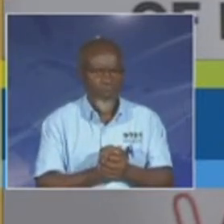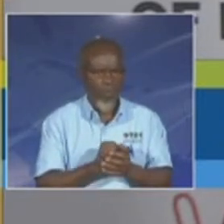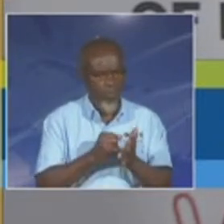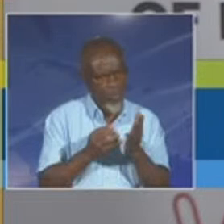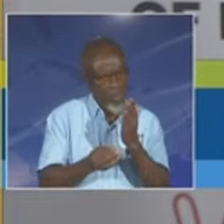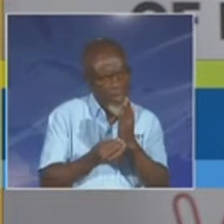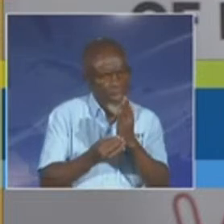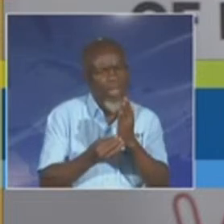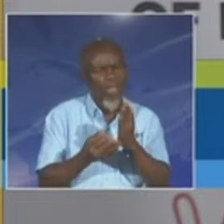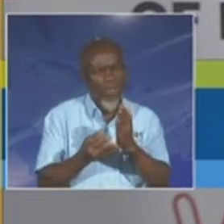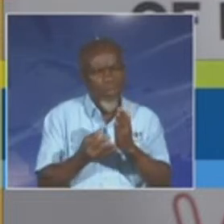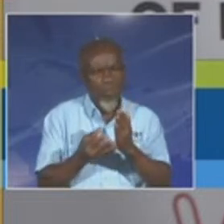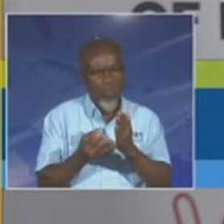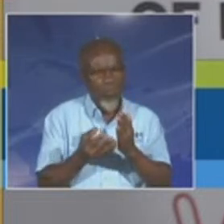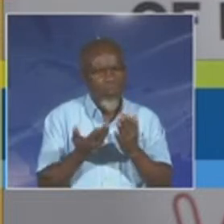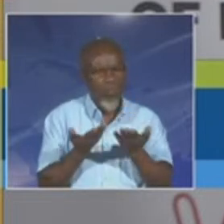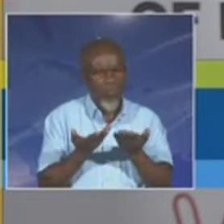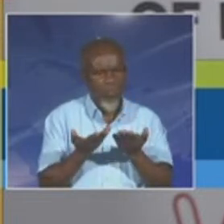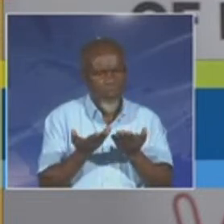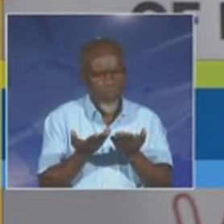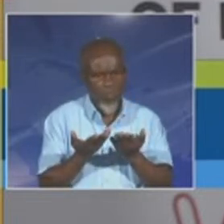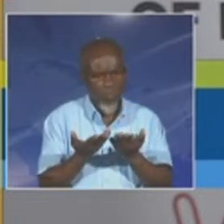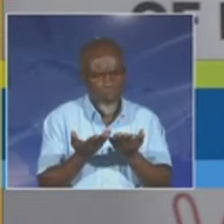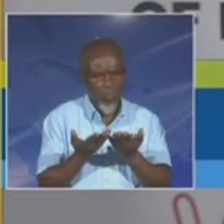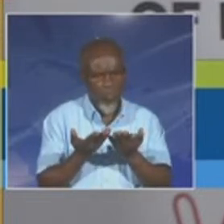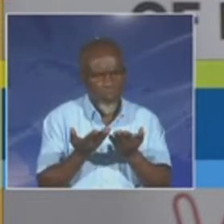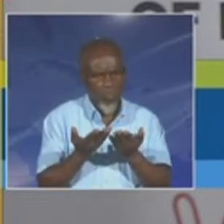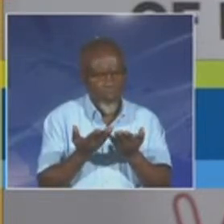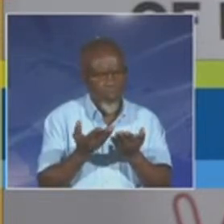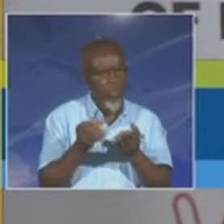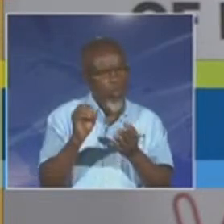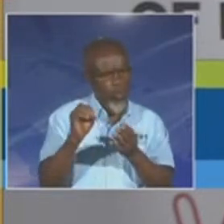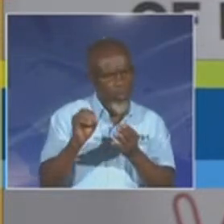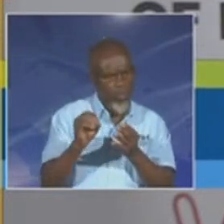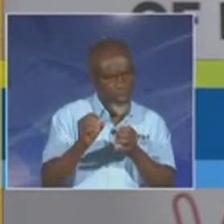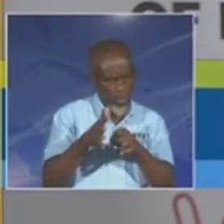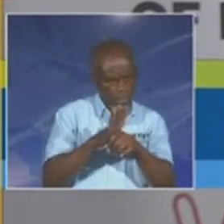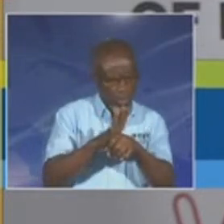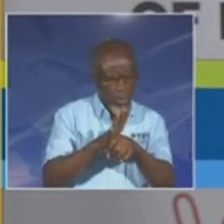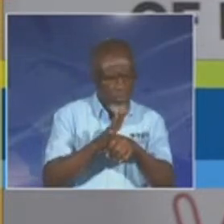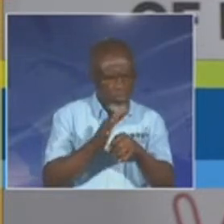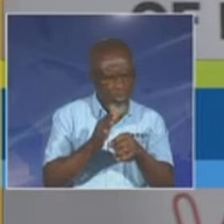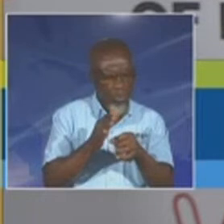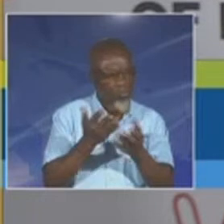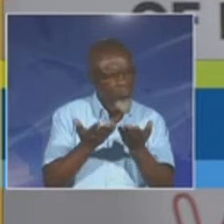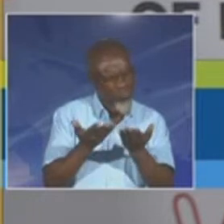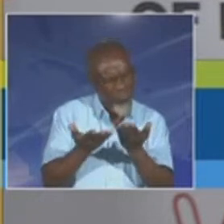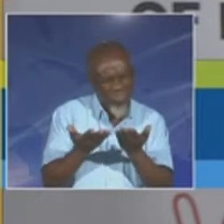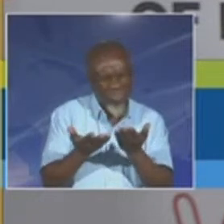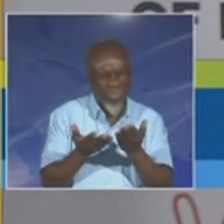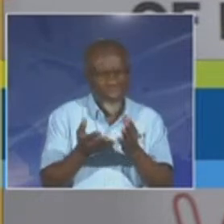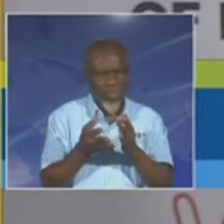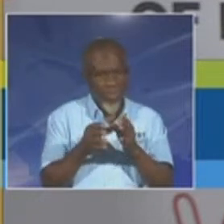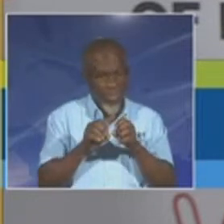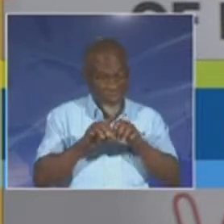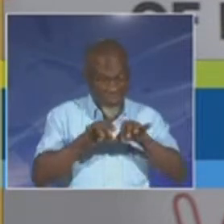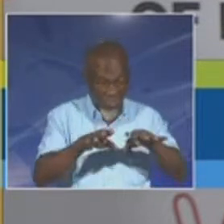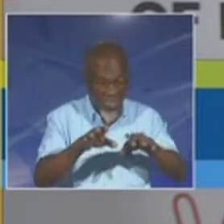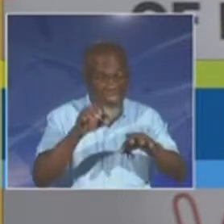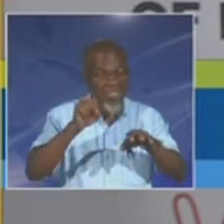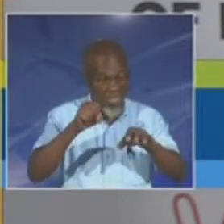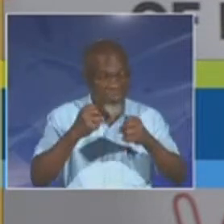that seems to be, on the face of it, less severe than the Delta, of course, more transmissible, meaning more asymptomatic